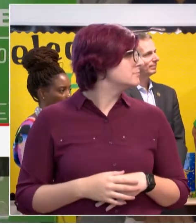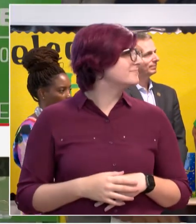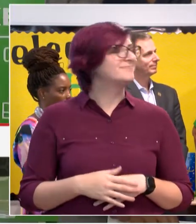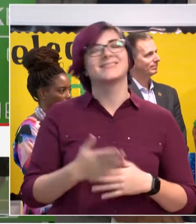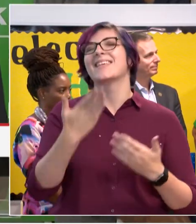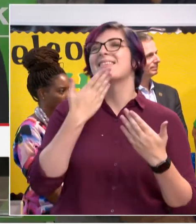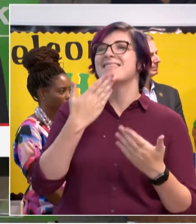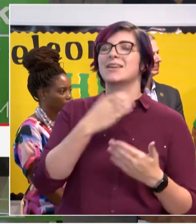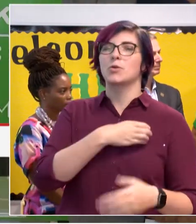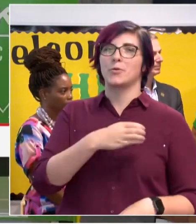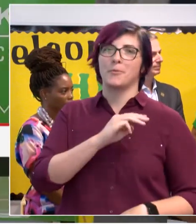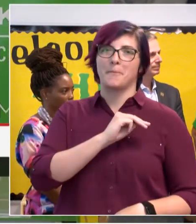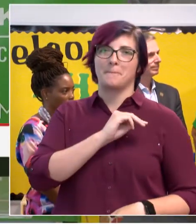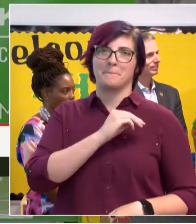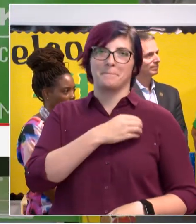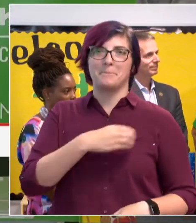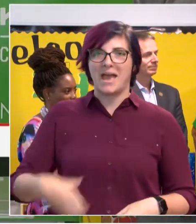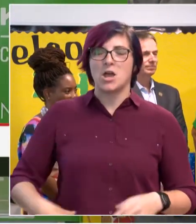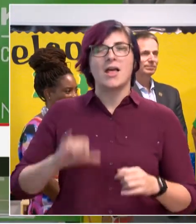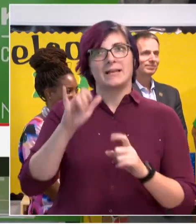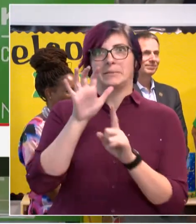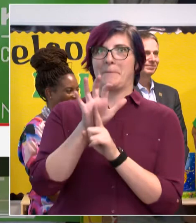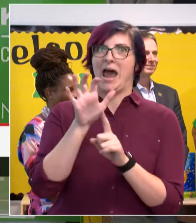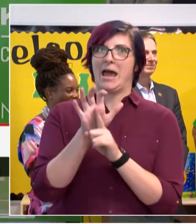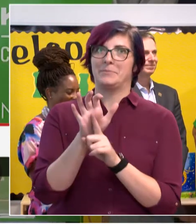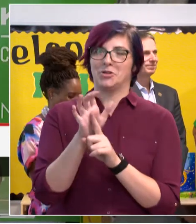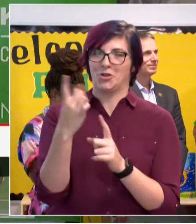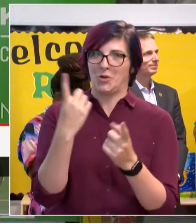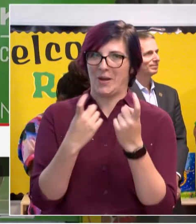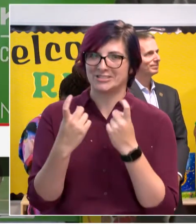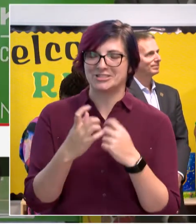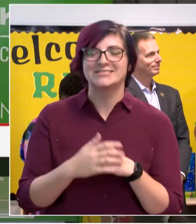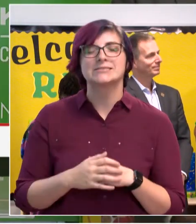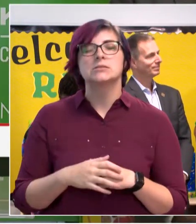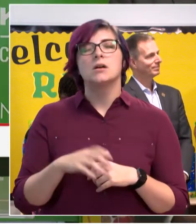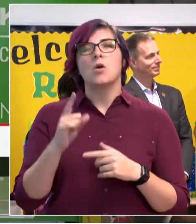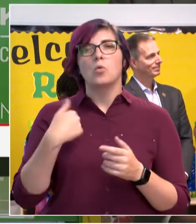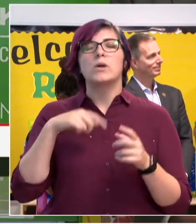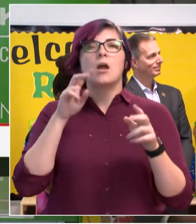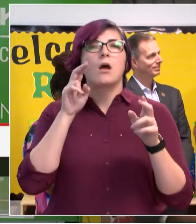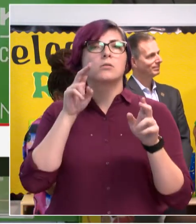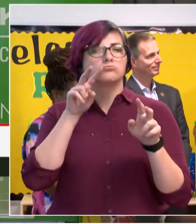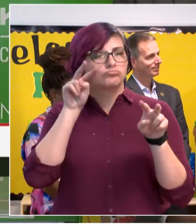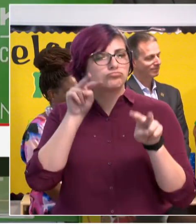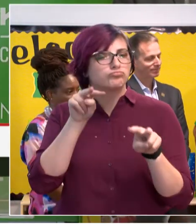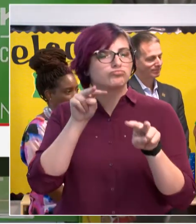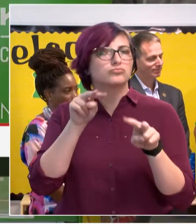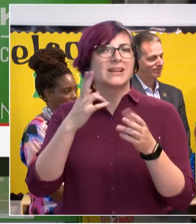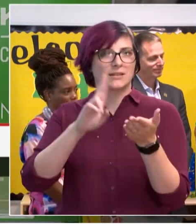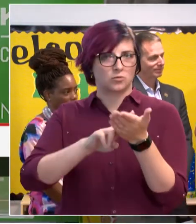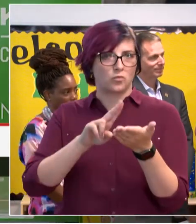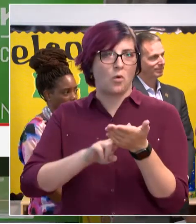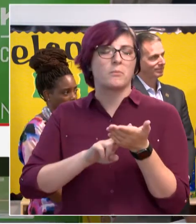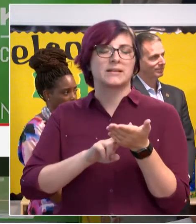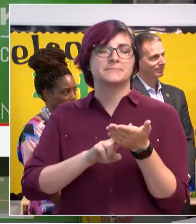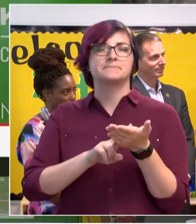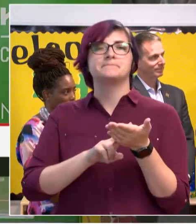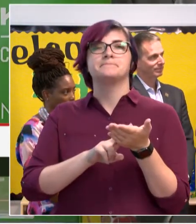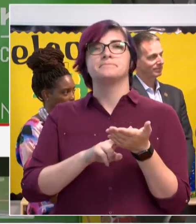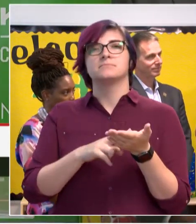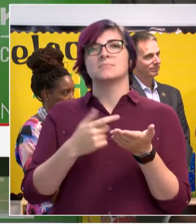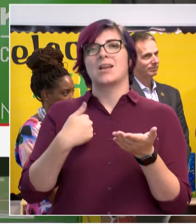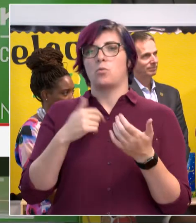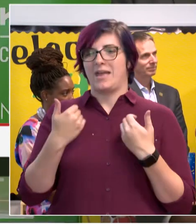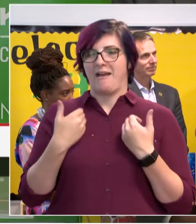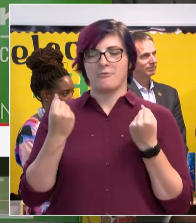Thanks, Mayor. It is the most popular question. We are monitoring enrollment, and as the Chancellor said, we have a lot of